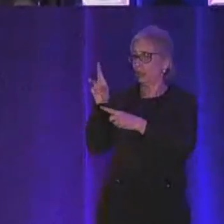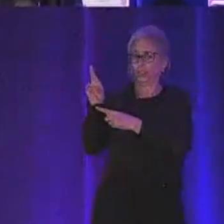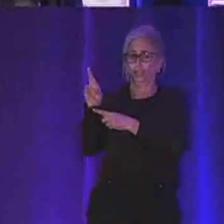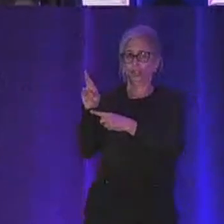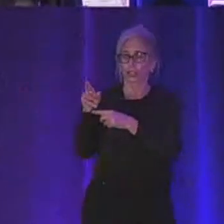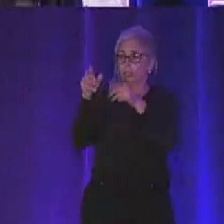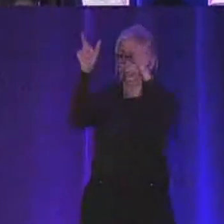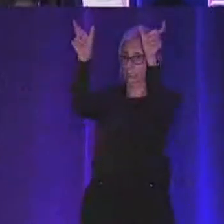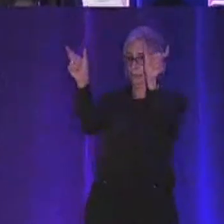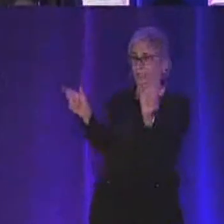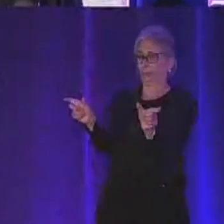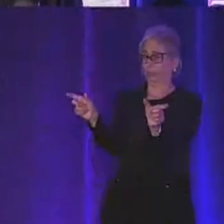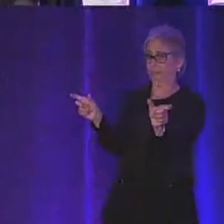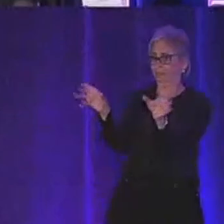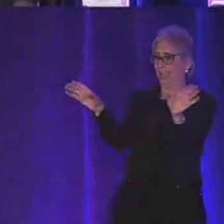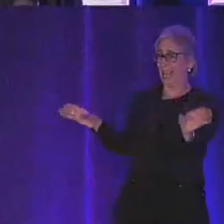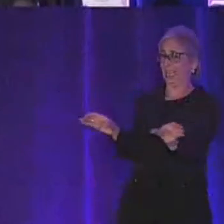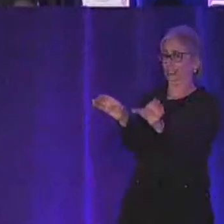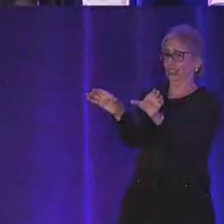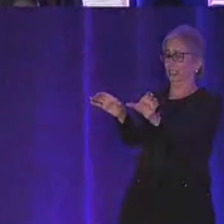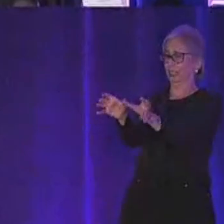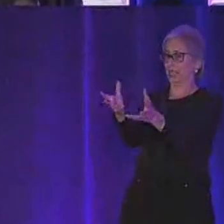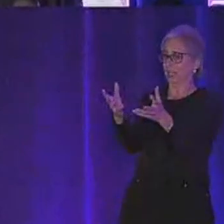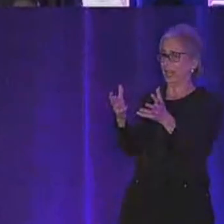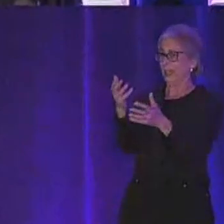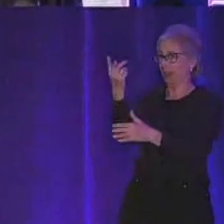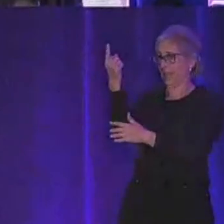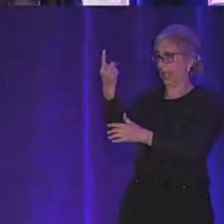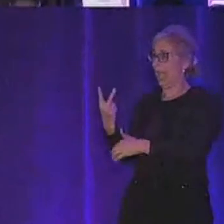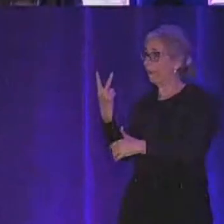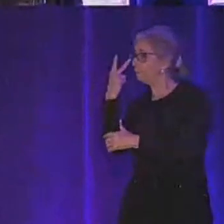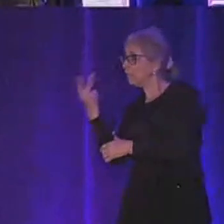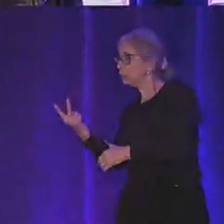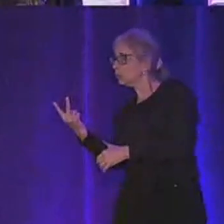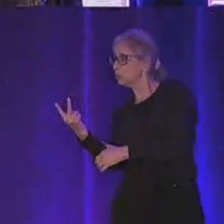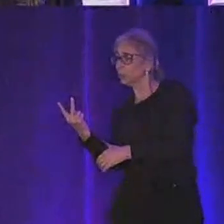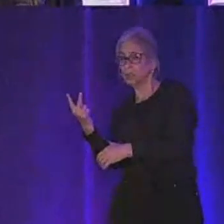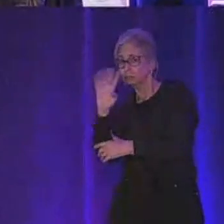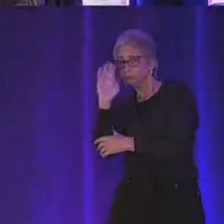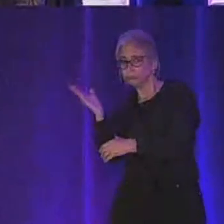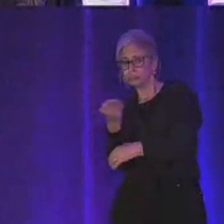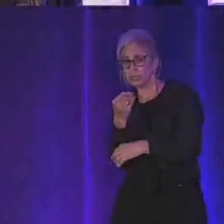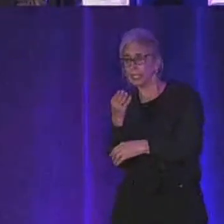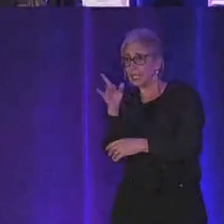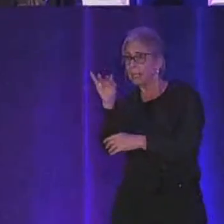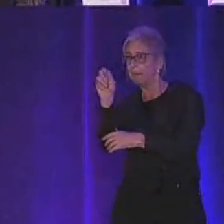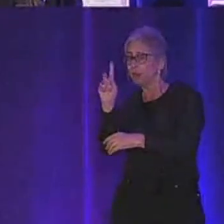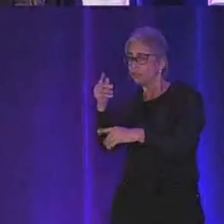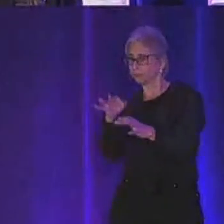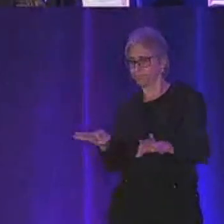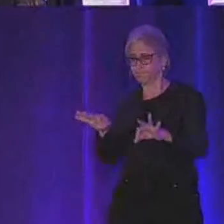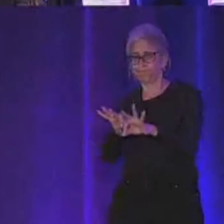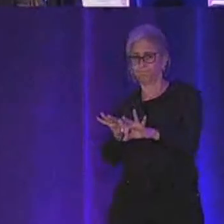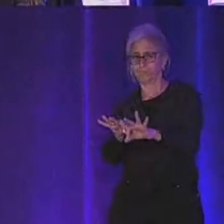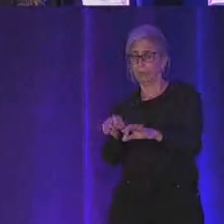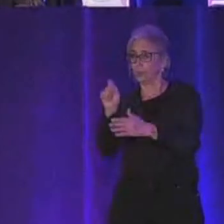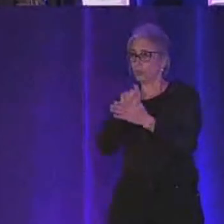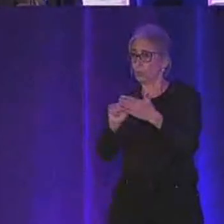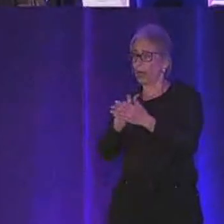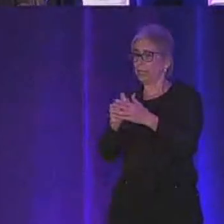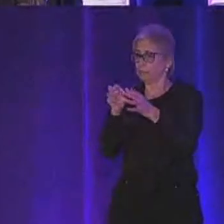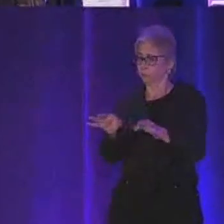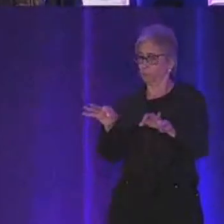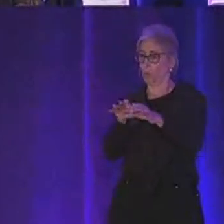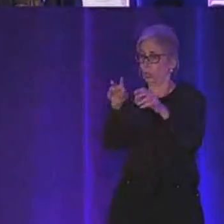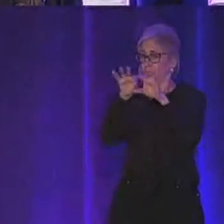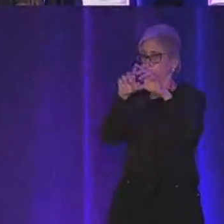action. I want you half. And I've got a directory here called imperative. And what I want to do is just write imperative code. We haven't done this in